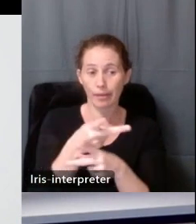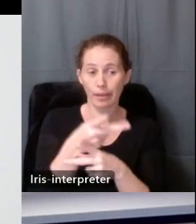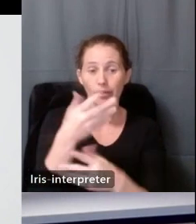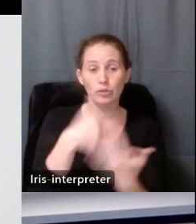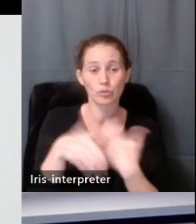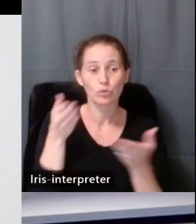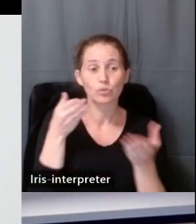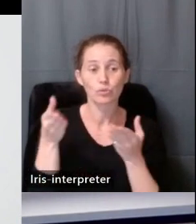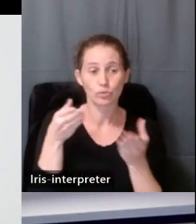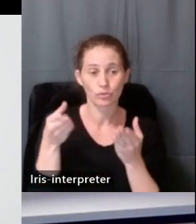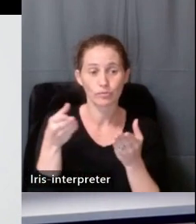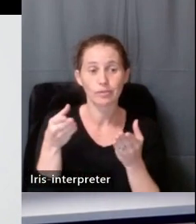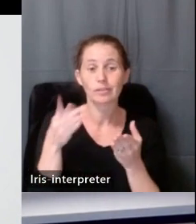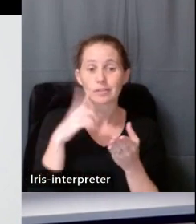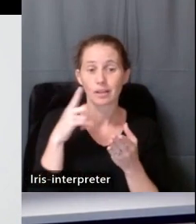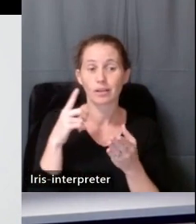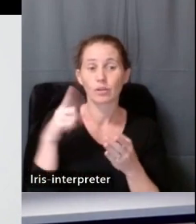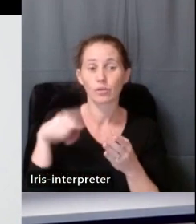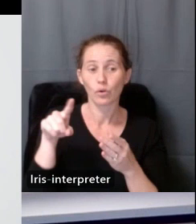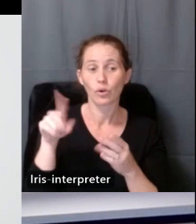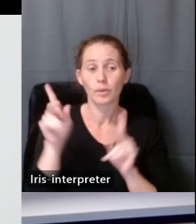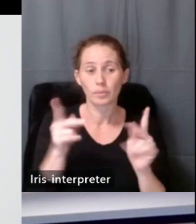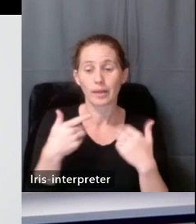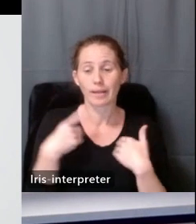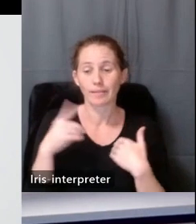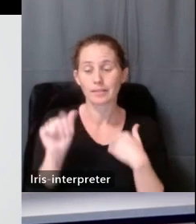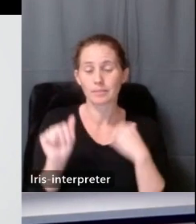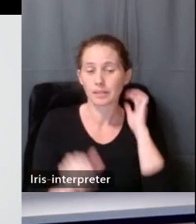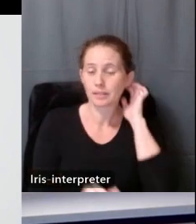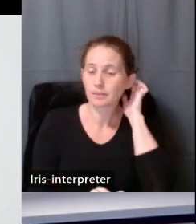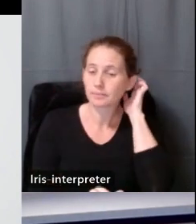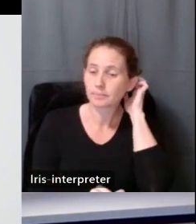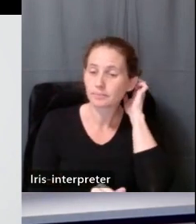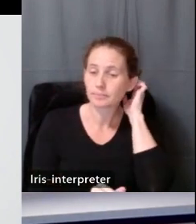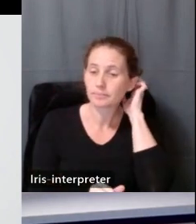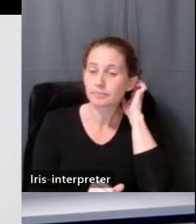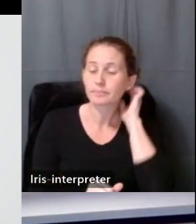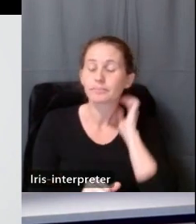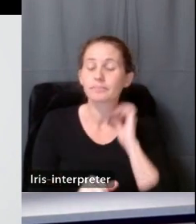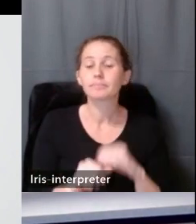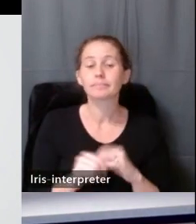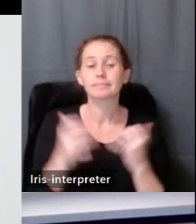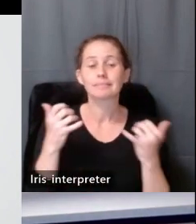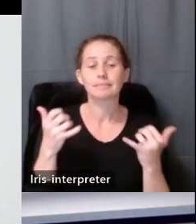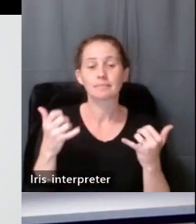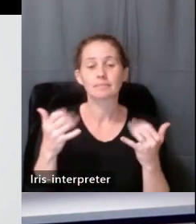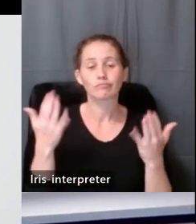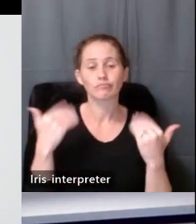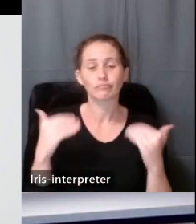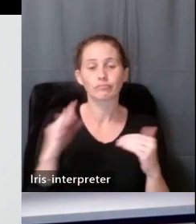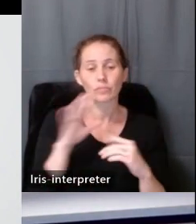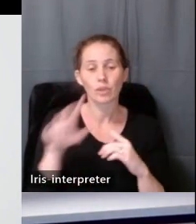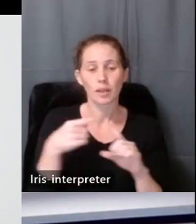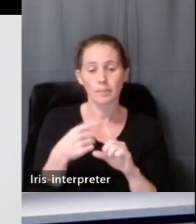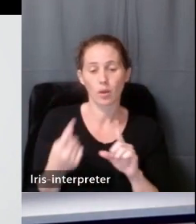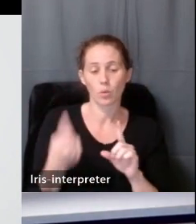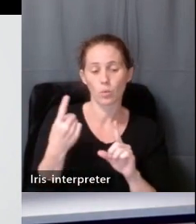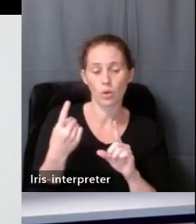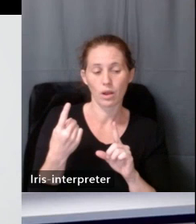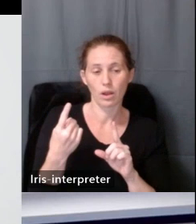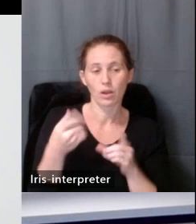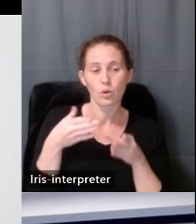social services to persons with disabilities. With that, let's now talk about one of the ways